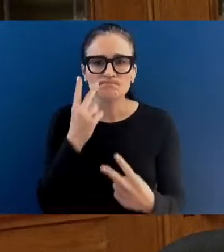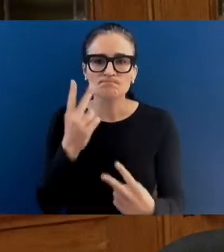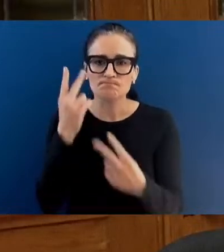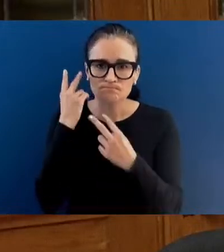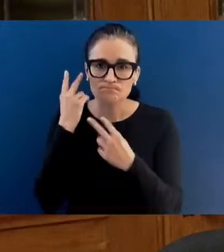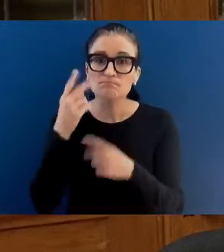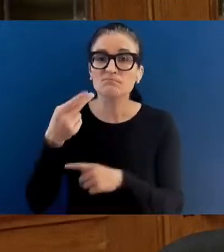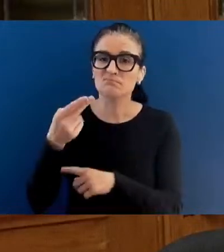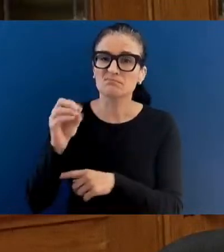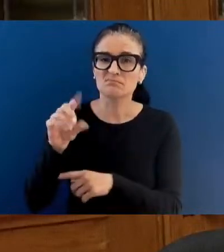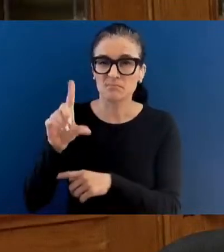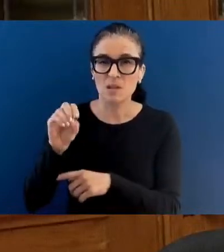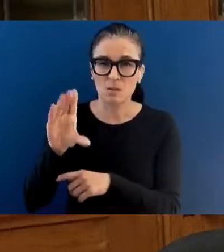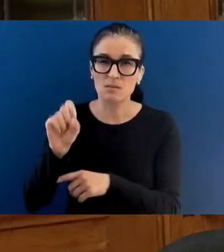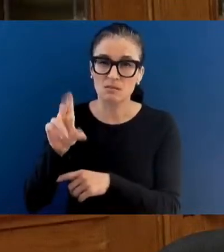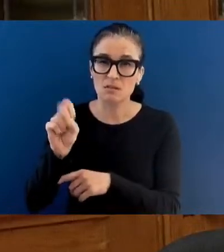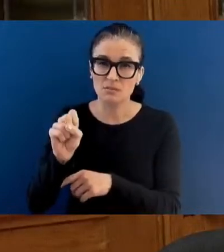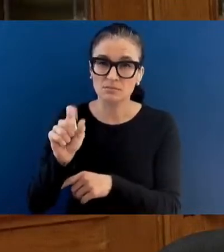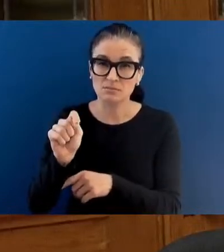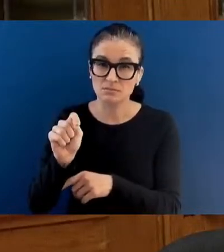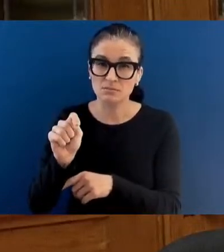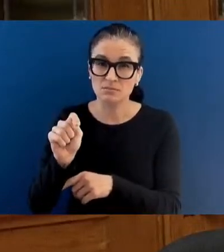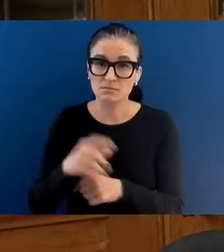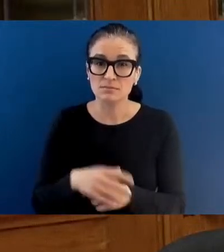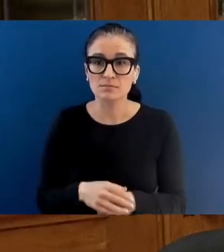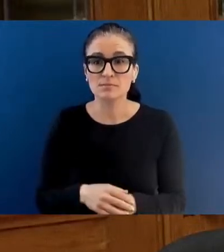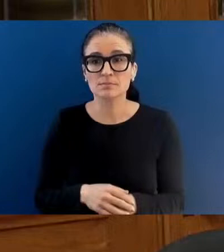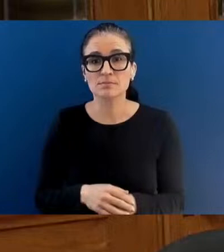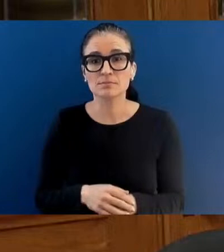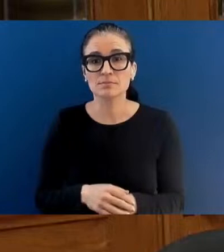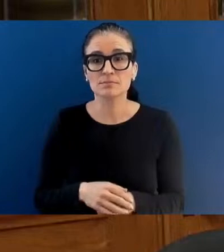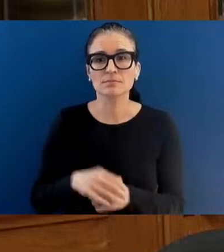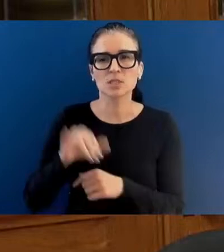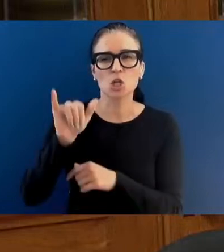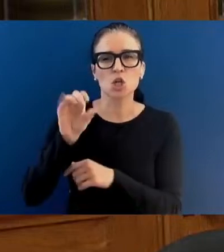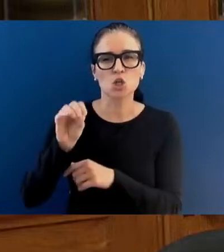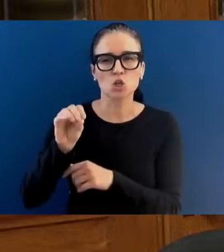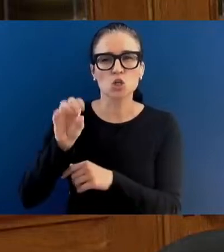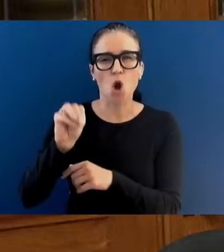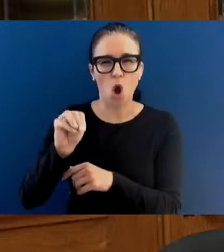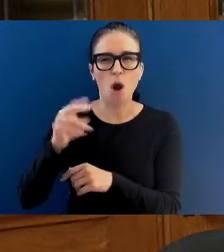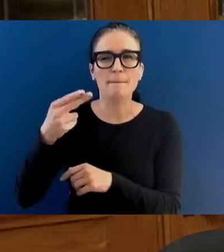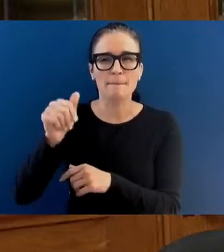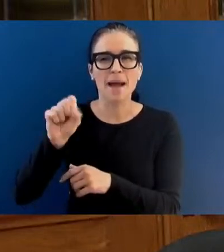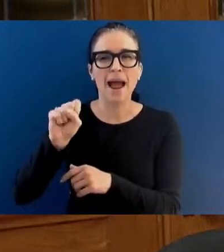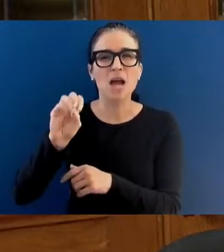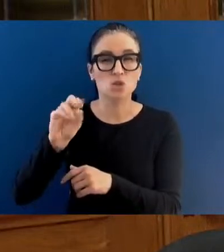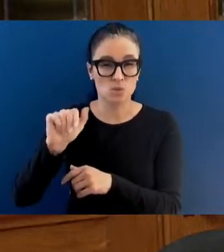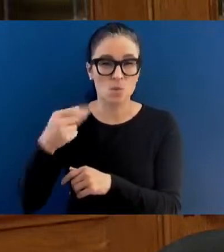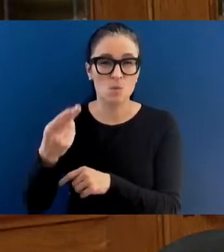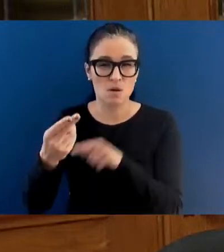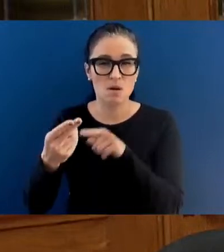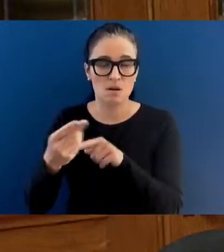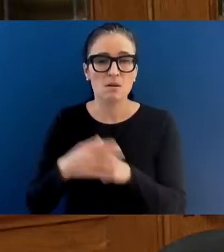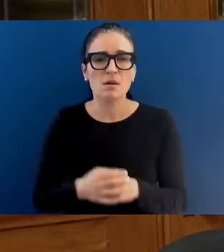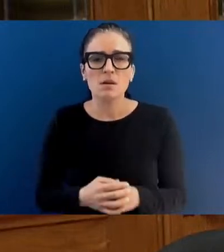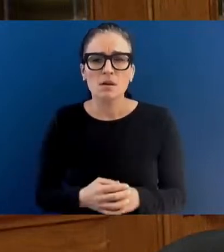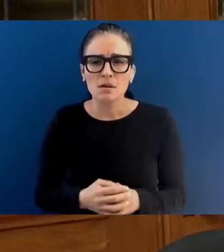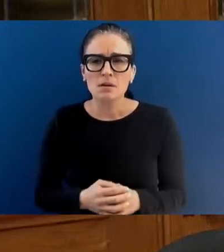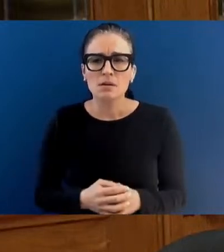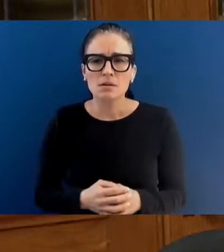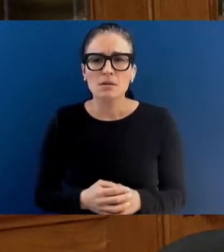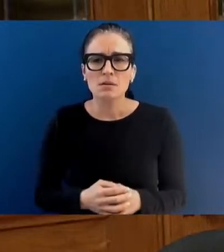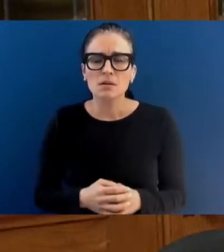HaShoah feels especially important as the conflict in the Middle East started by the barbaric Hamas terrorist attack on